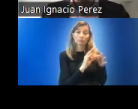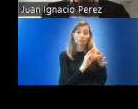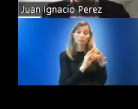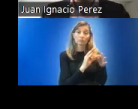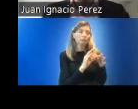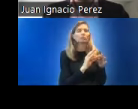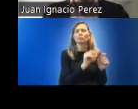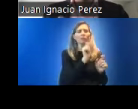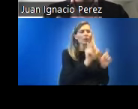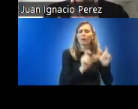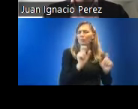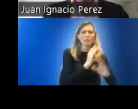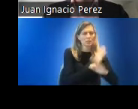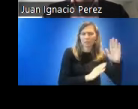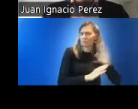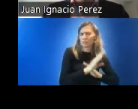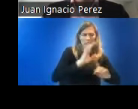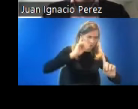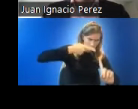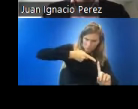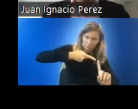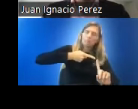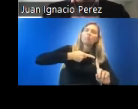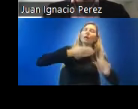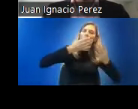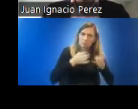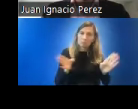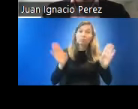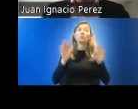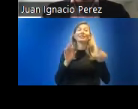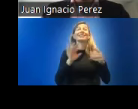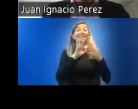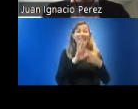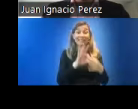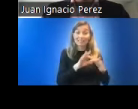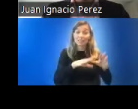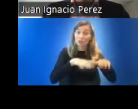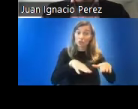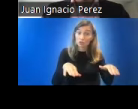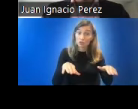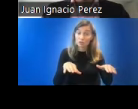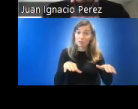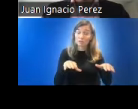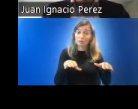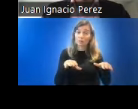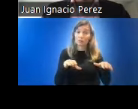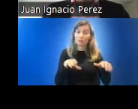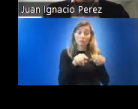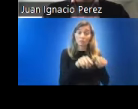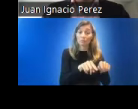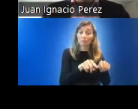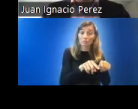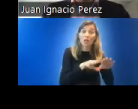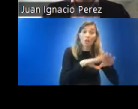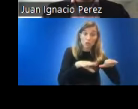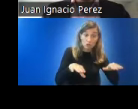persons with disabilities per se, but connected to children who were